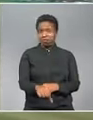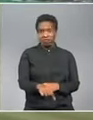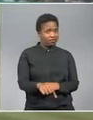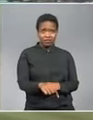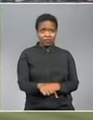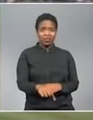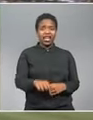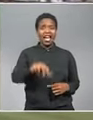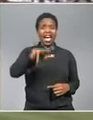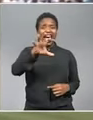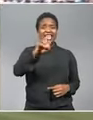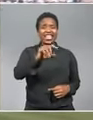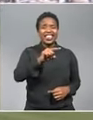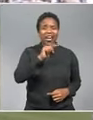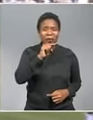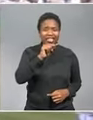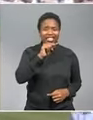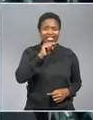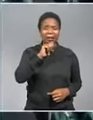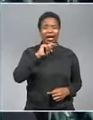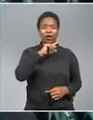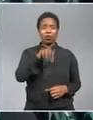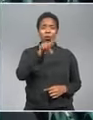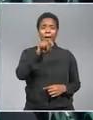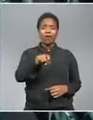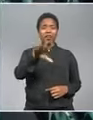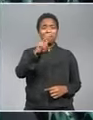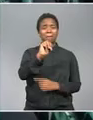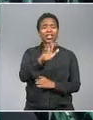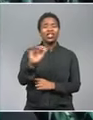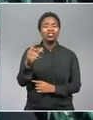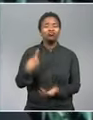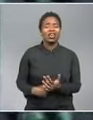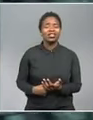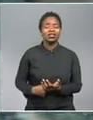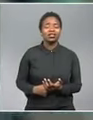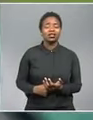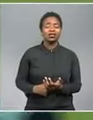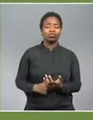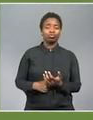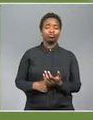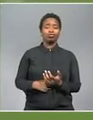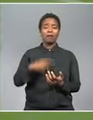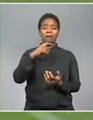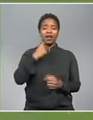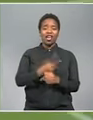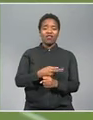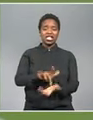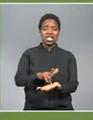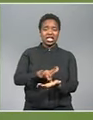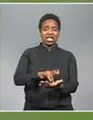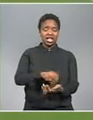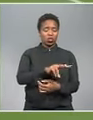going for £80,000, and that's nearly 1.5 million rand, as well as admission for every centre court game